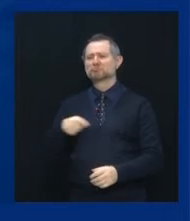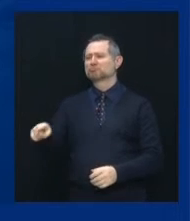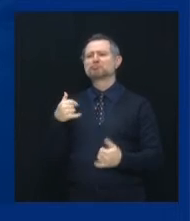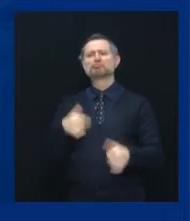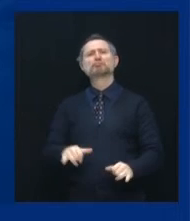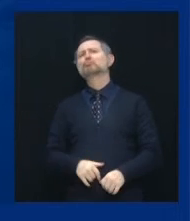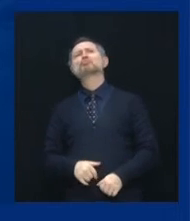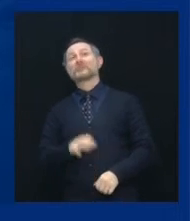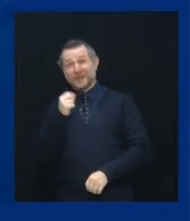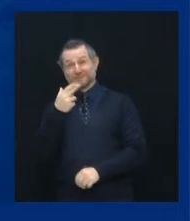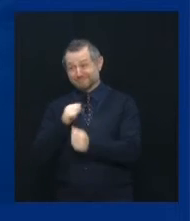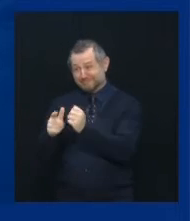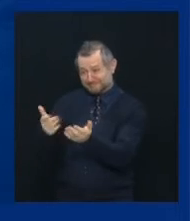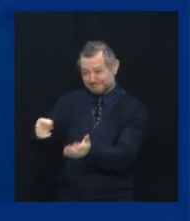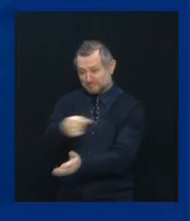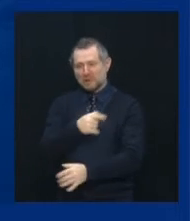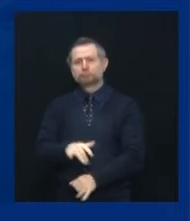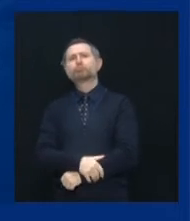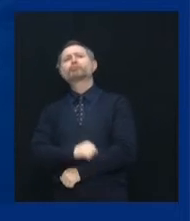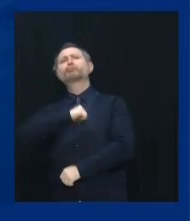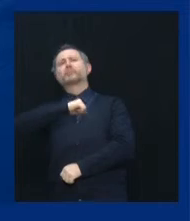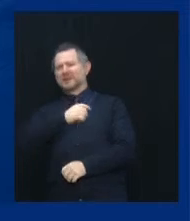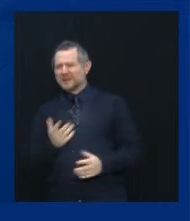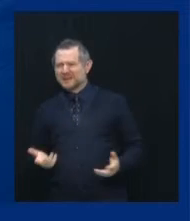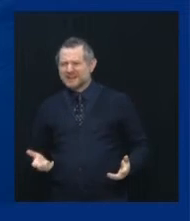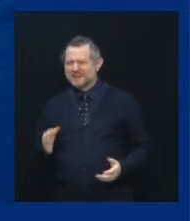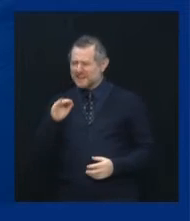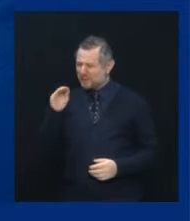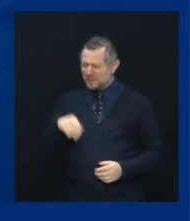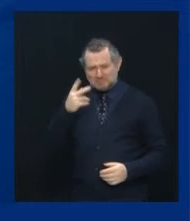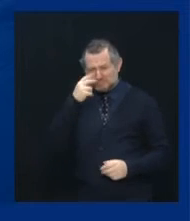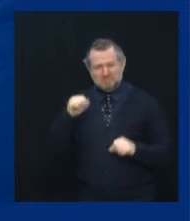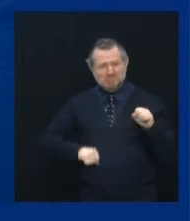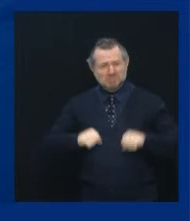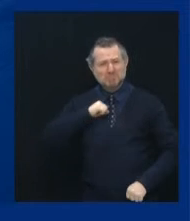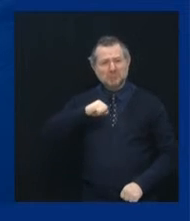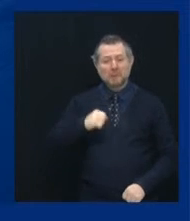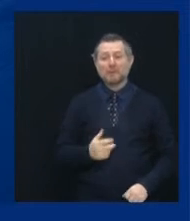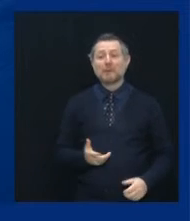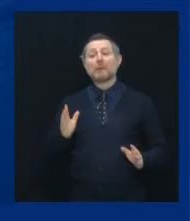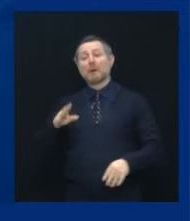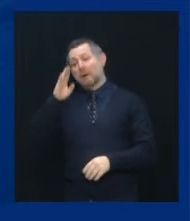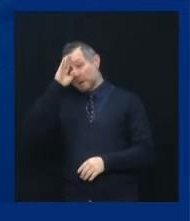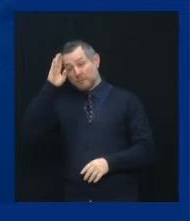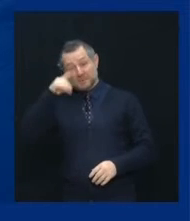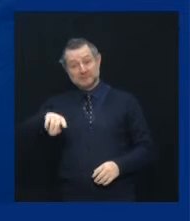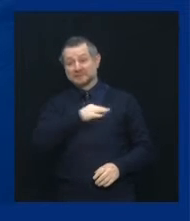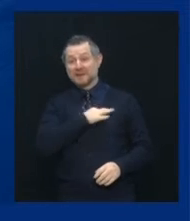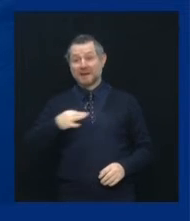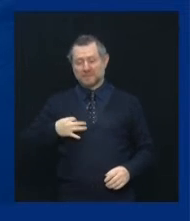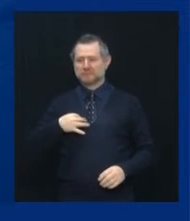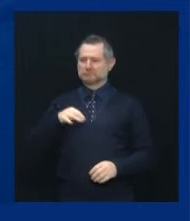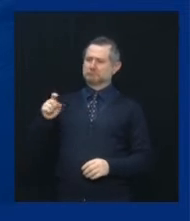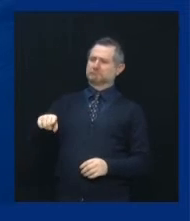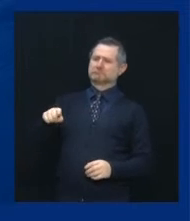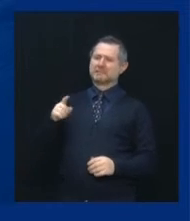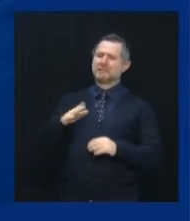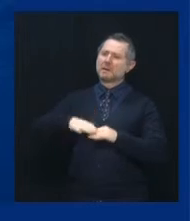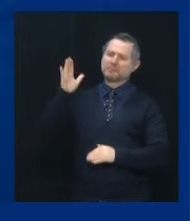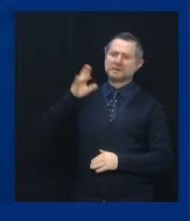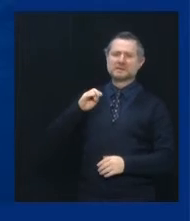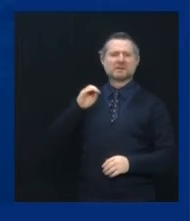they're informed. They have to be above 70%, and they want to be. We have